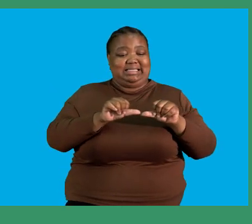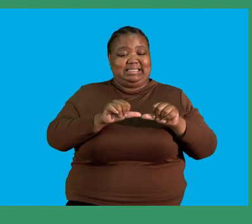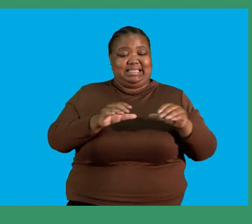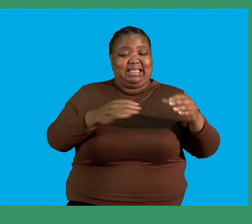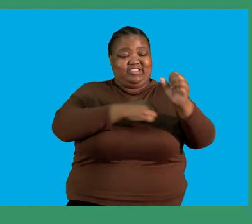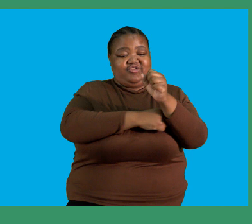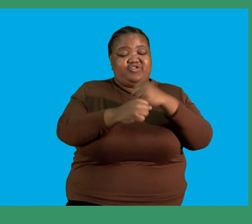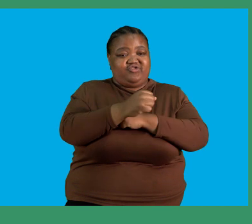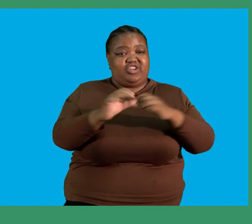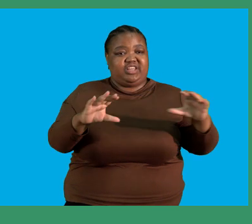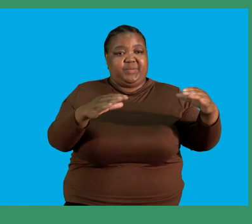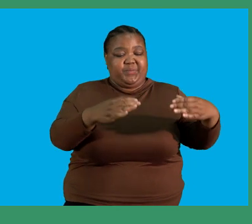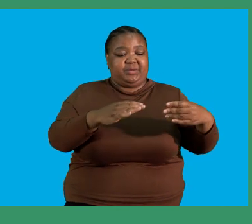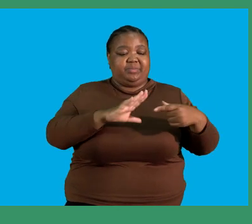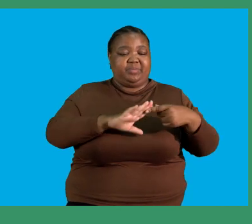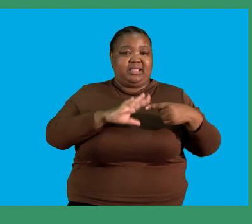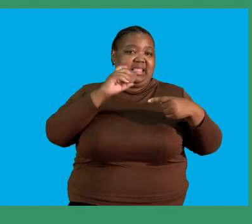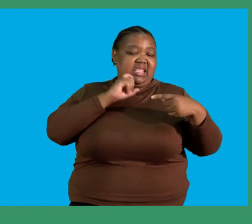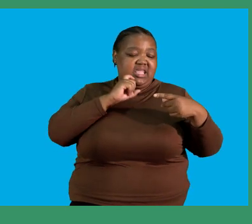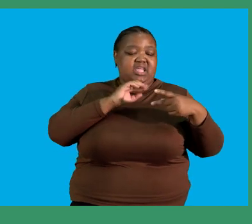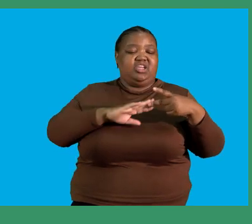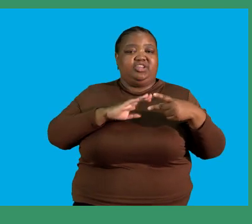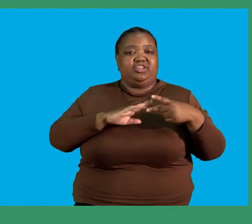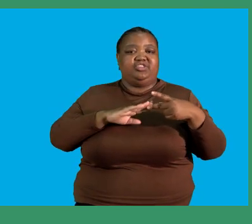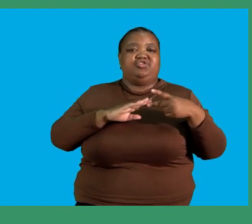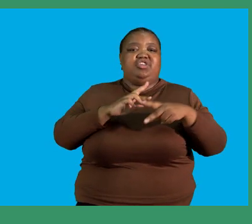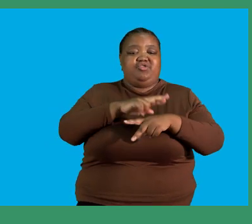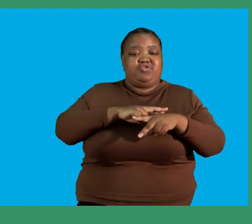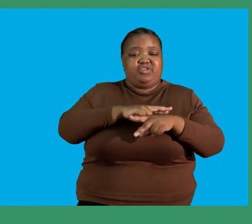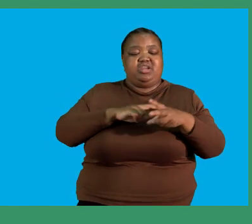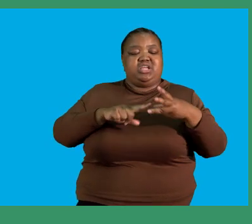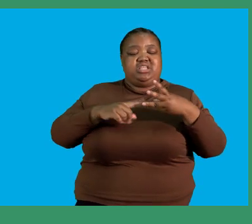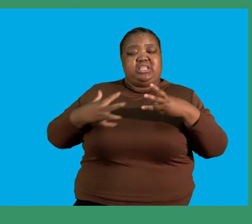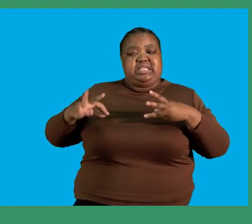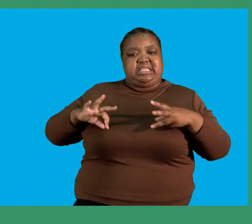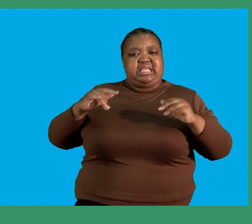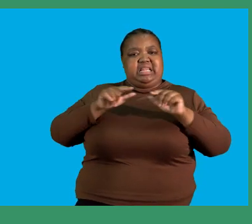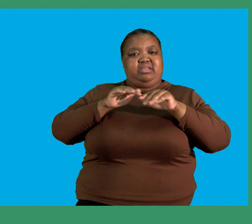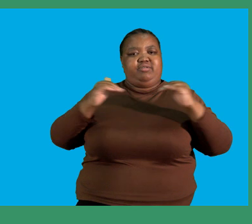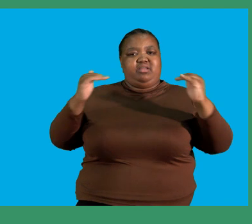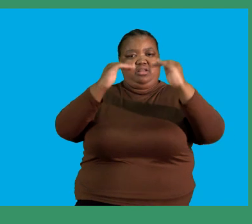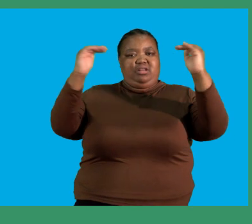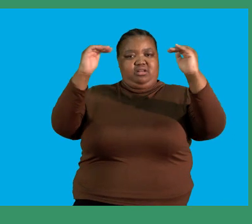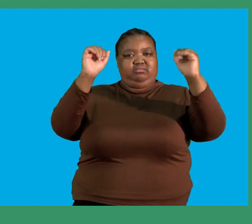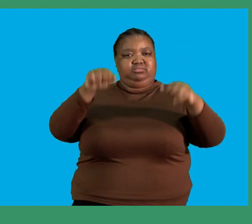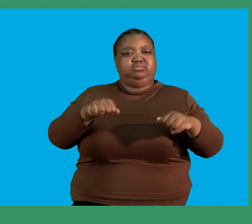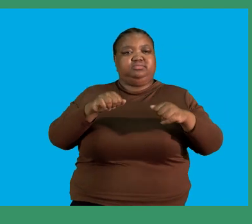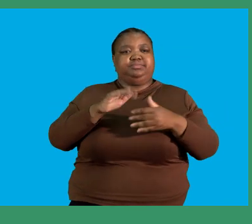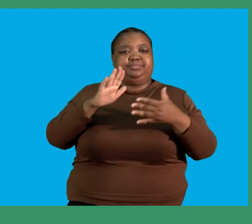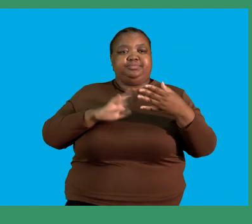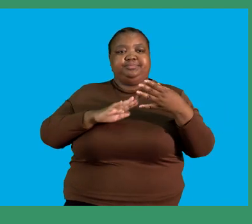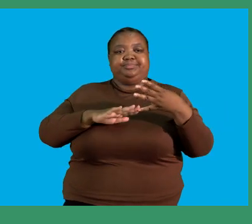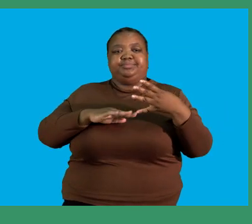looks at the population's age, gender, race, as well as their income levels. We then